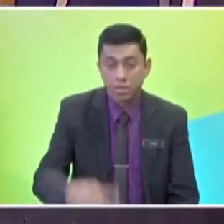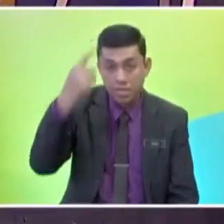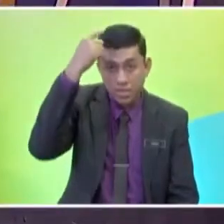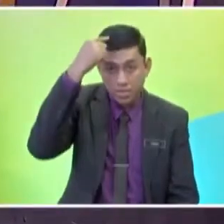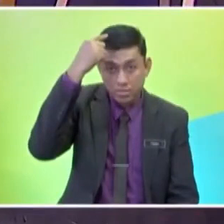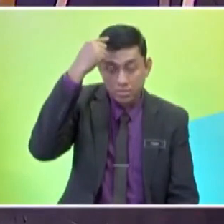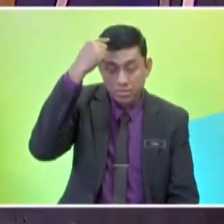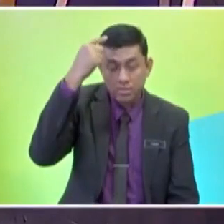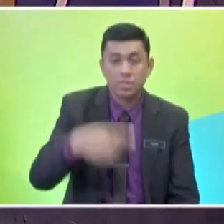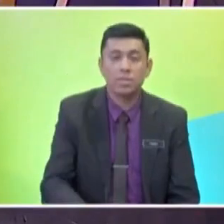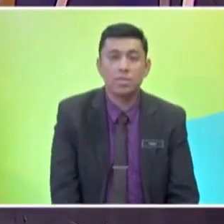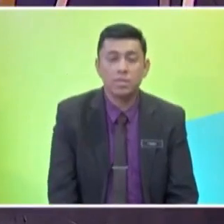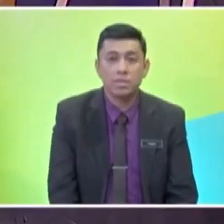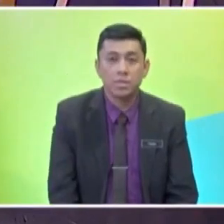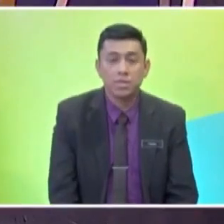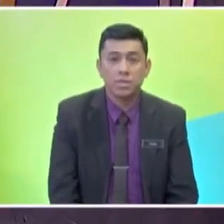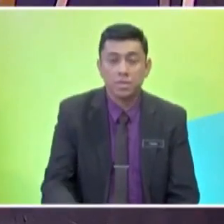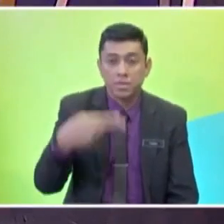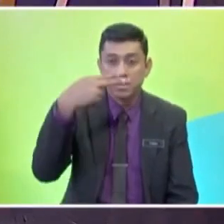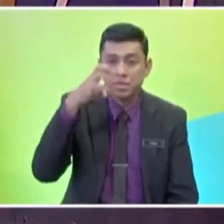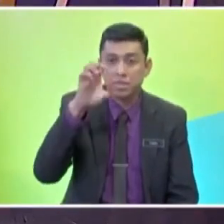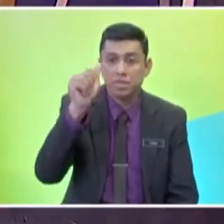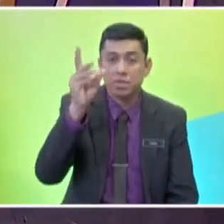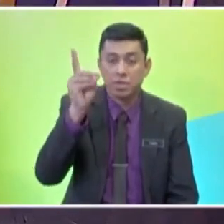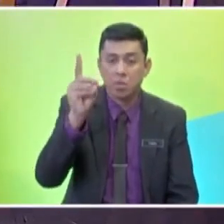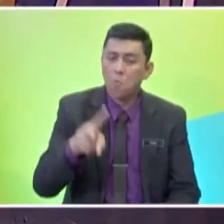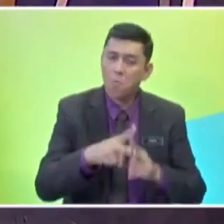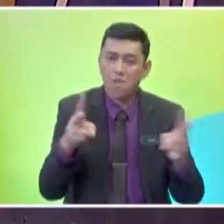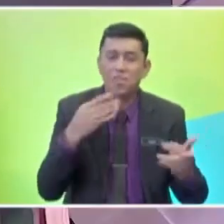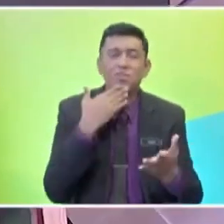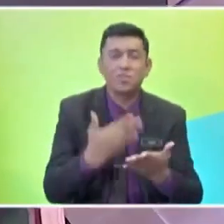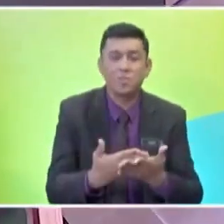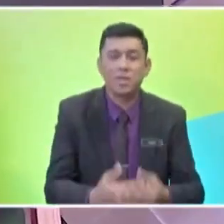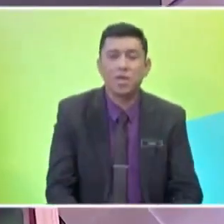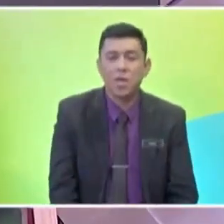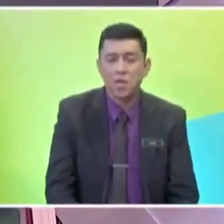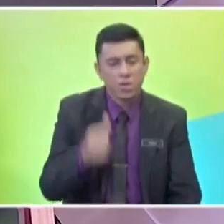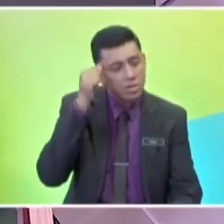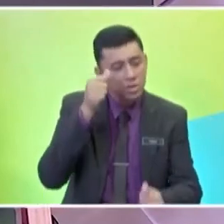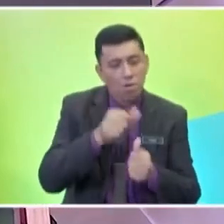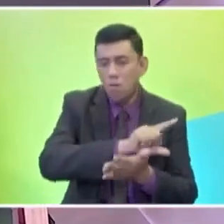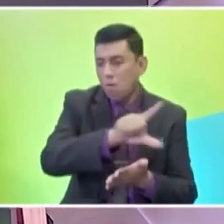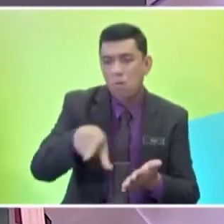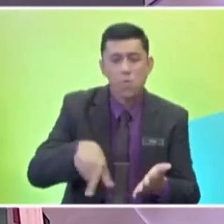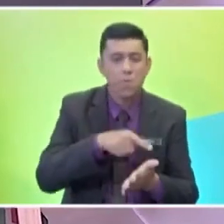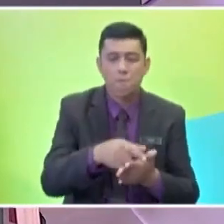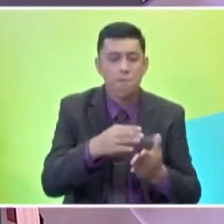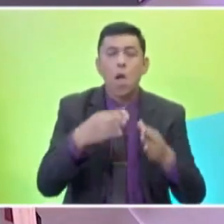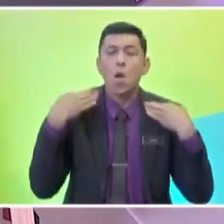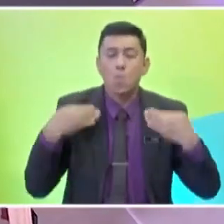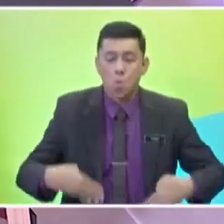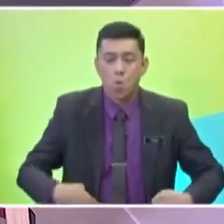duck. Mm-hmm. Yes. Okay. Very good, Irfan. Yep. You remembered all the body parts. You have